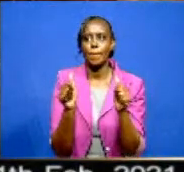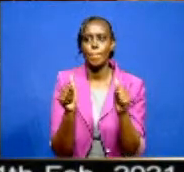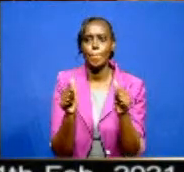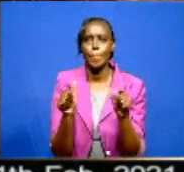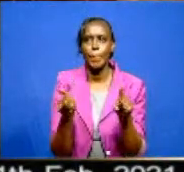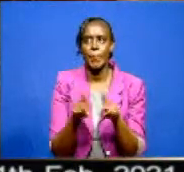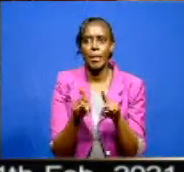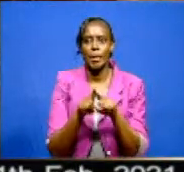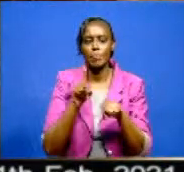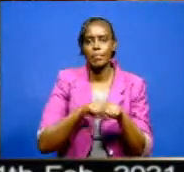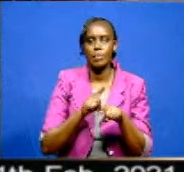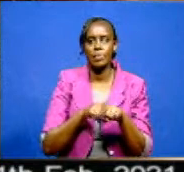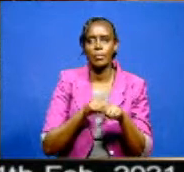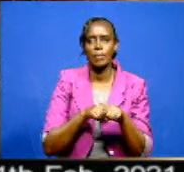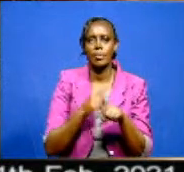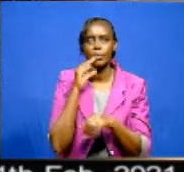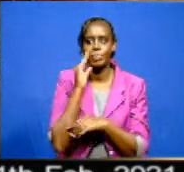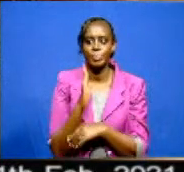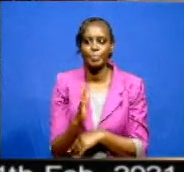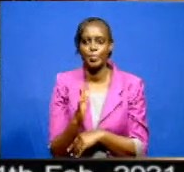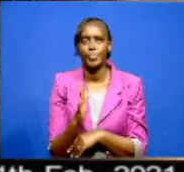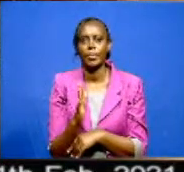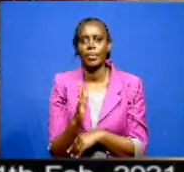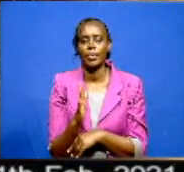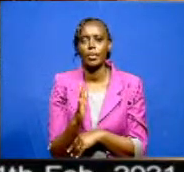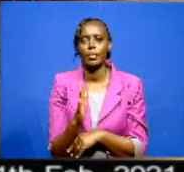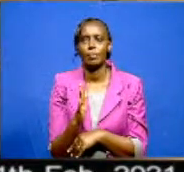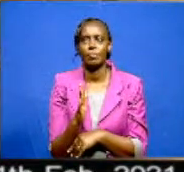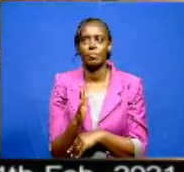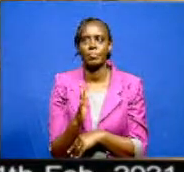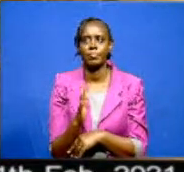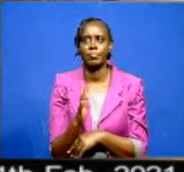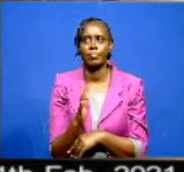that when I'm here as a speaker, I have no votes on this.